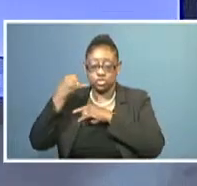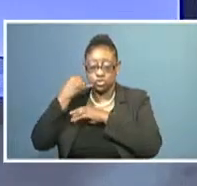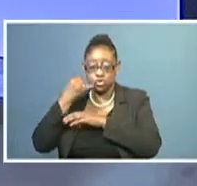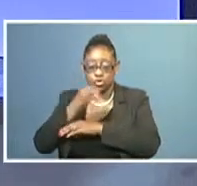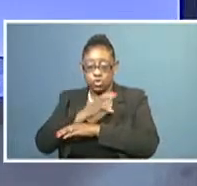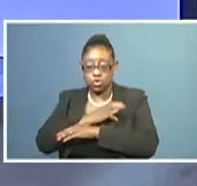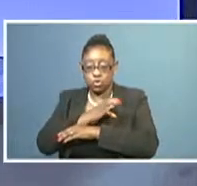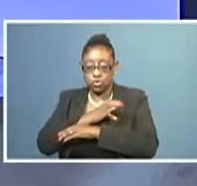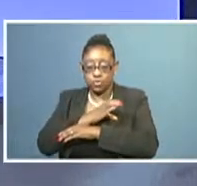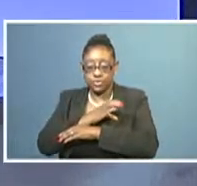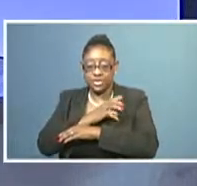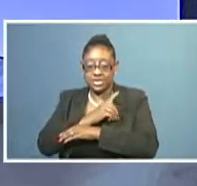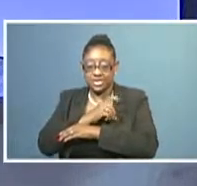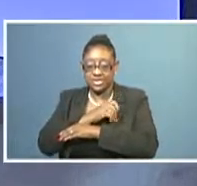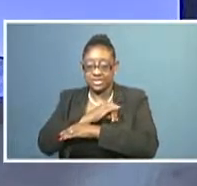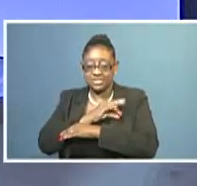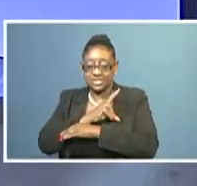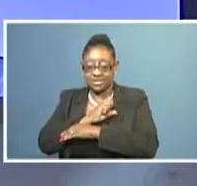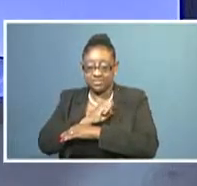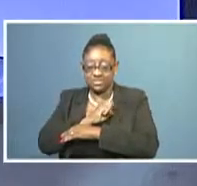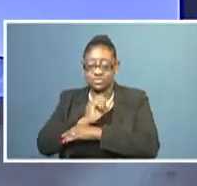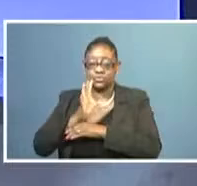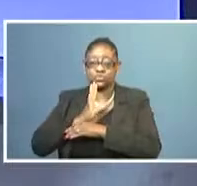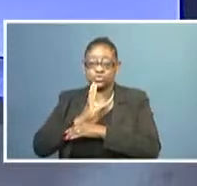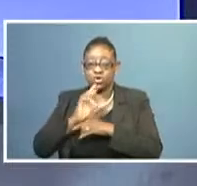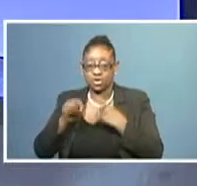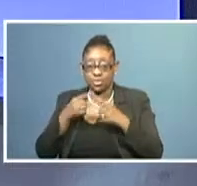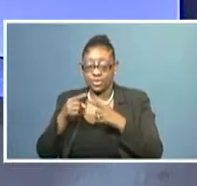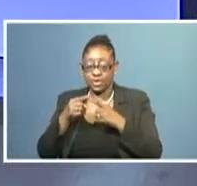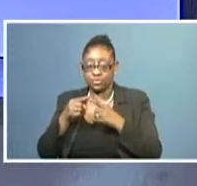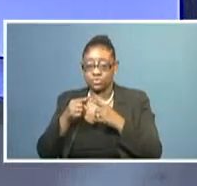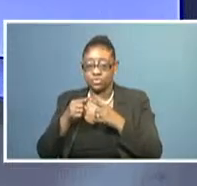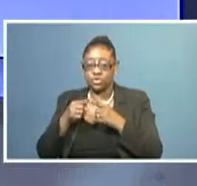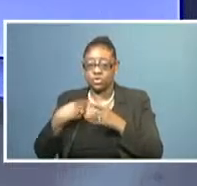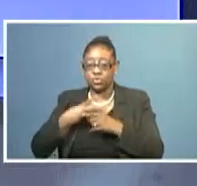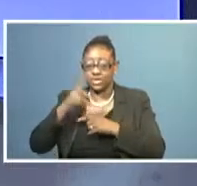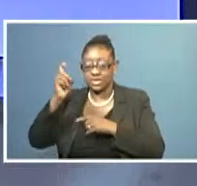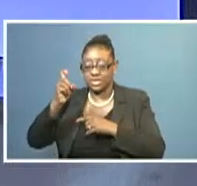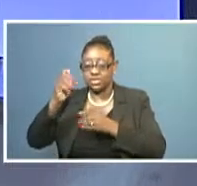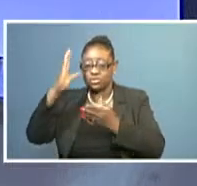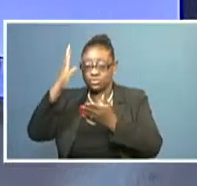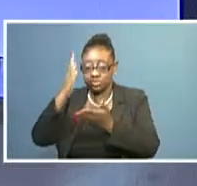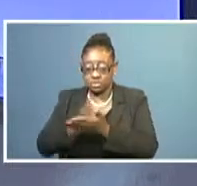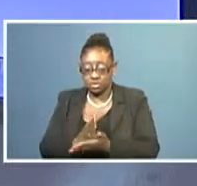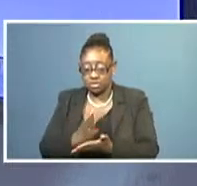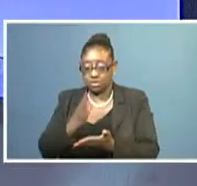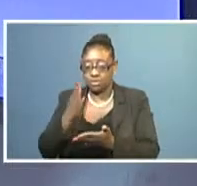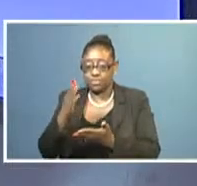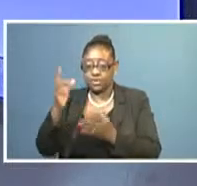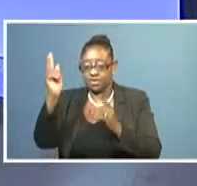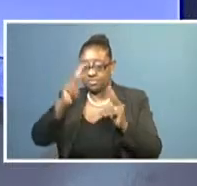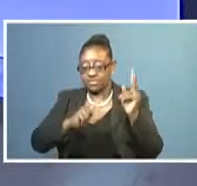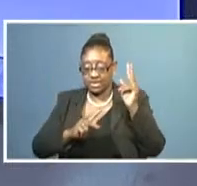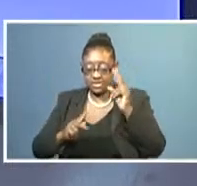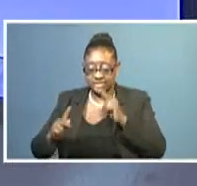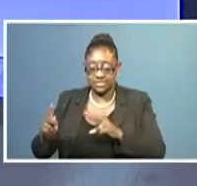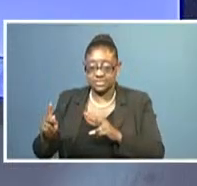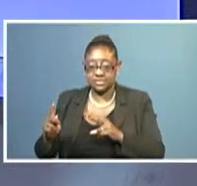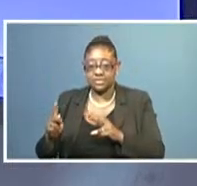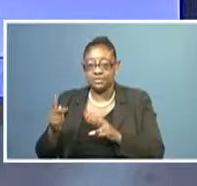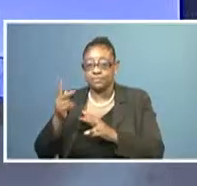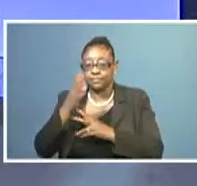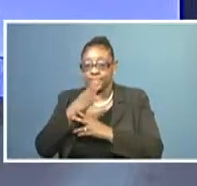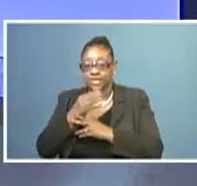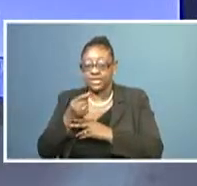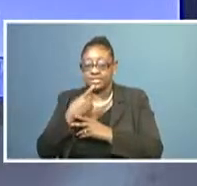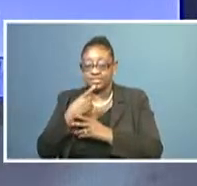Colby Davis, who too sounded the alarm on the need to stamp out domestic violence and abuse against women. Her comments